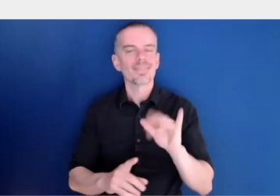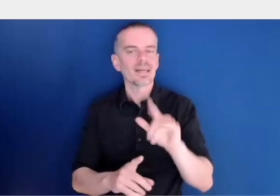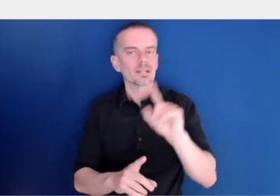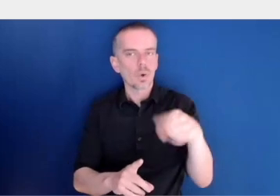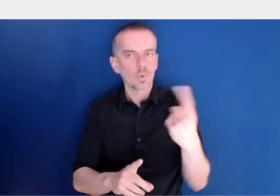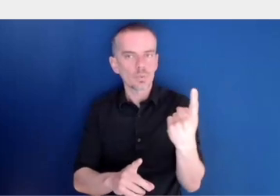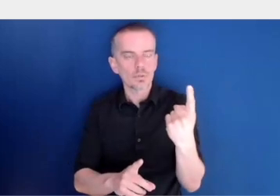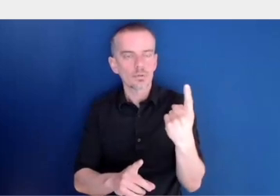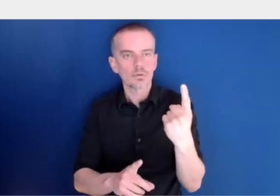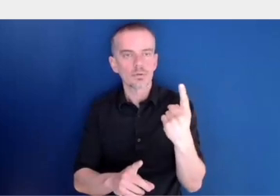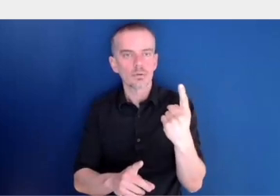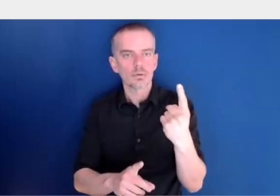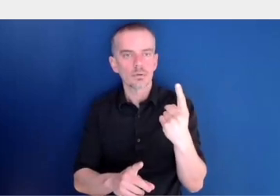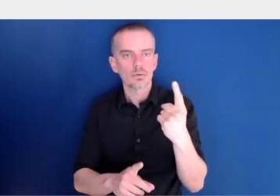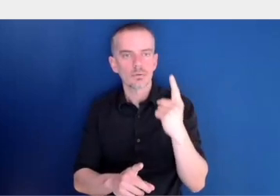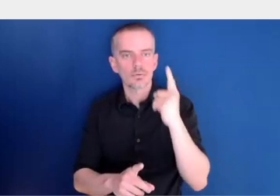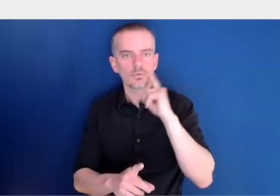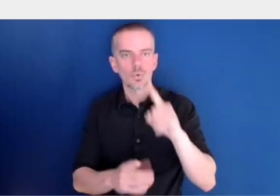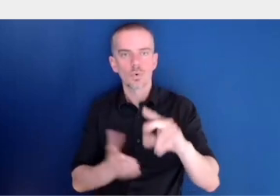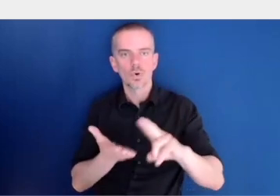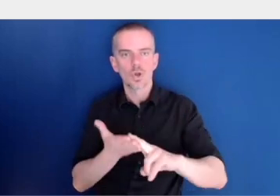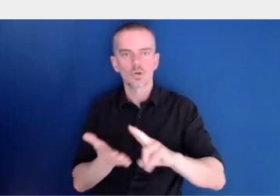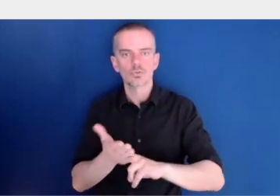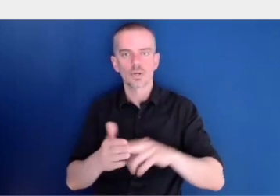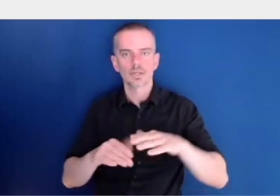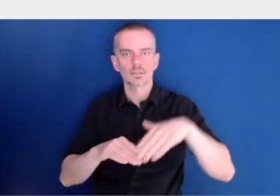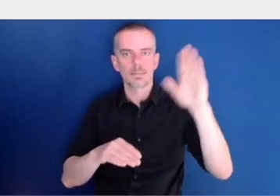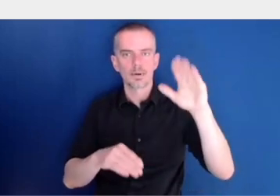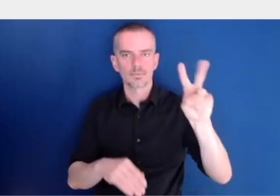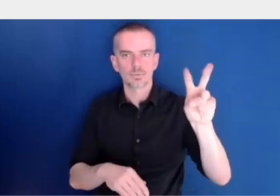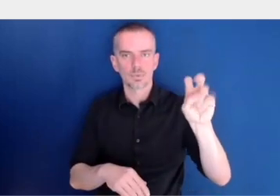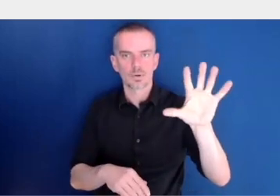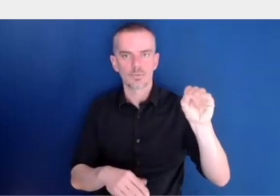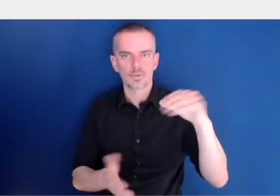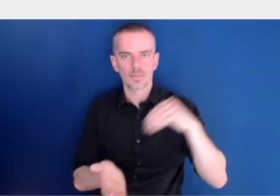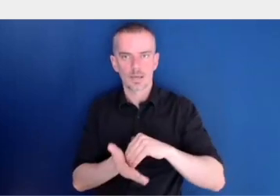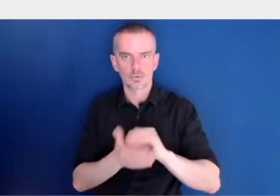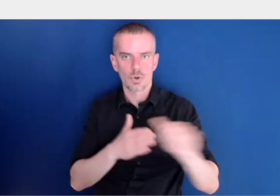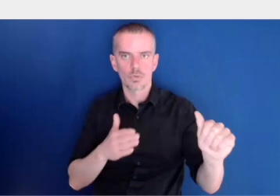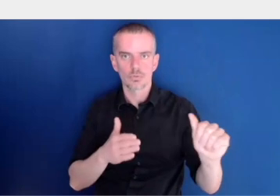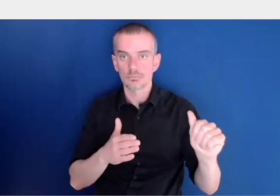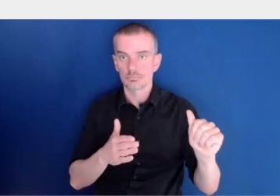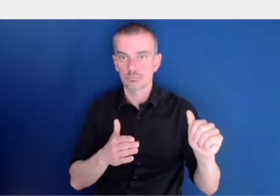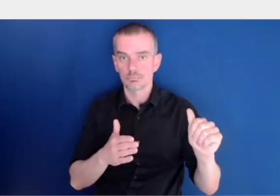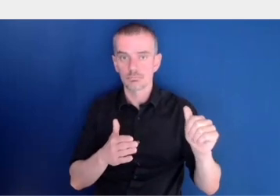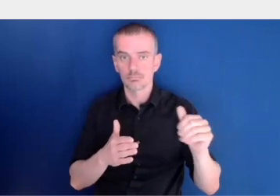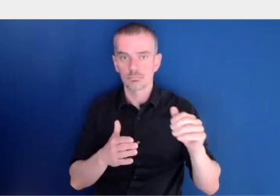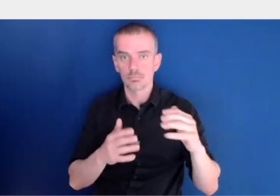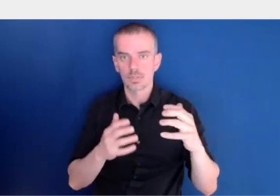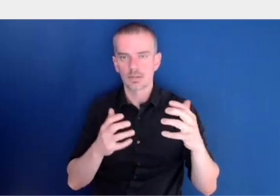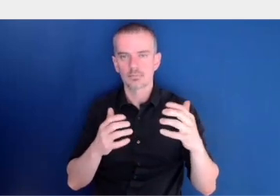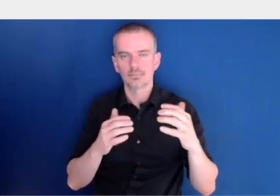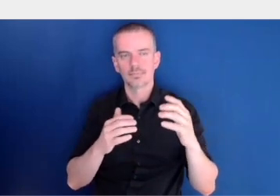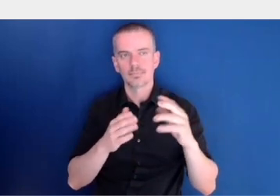covers, or that only applies to contracts above that $250,000 threshold, which aligns with that